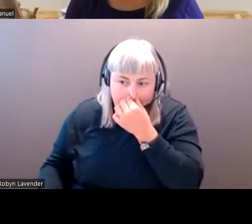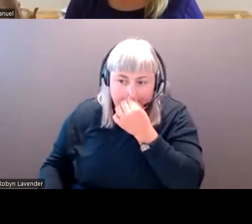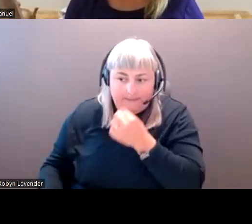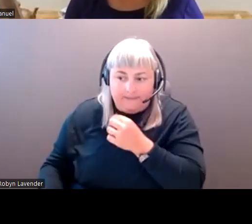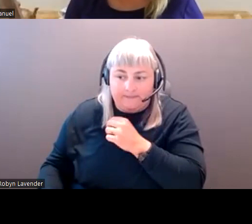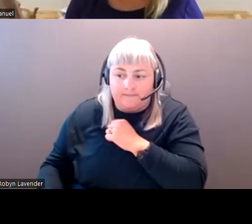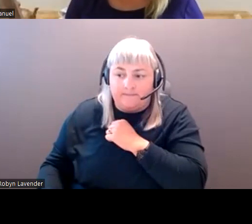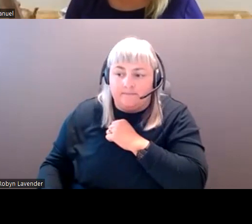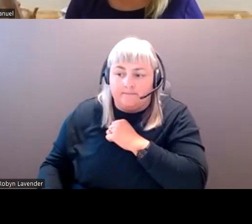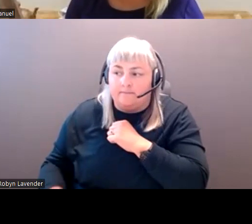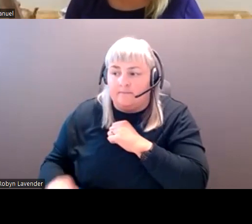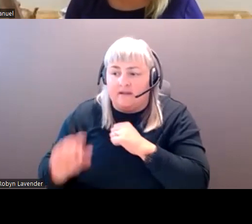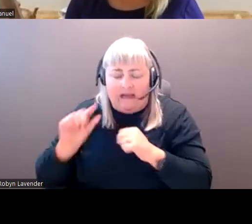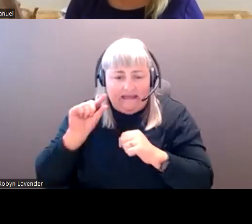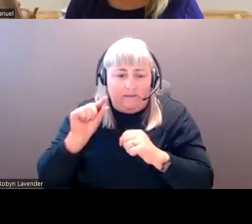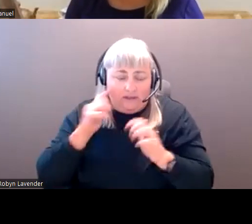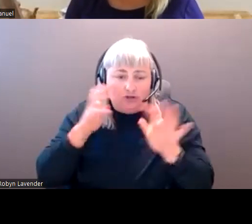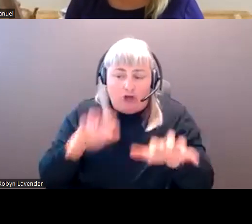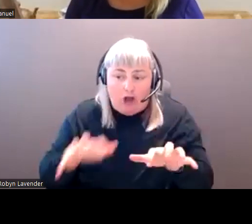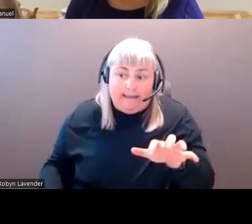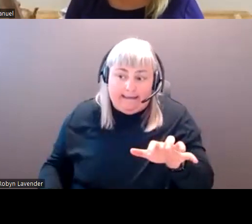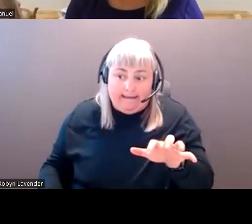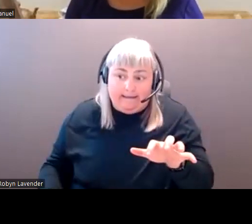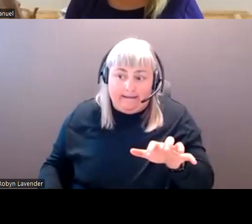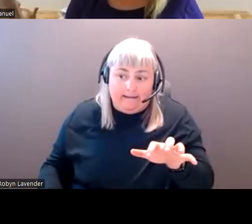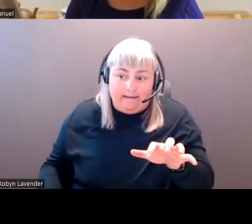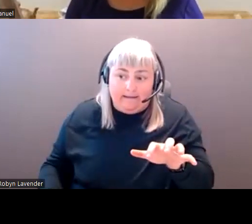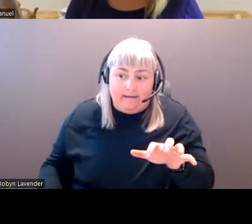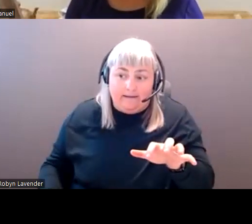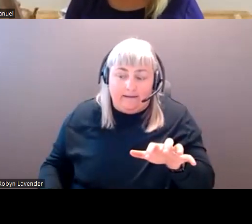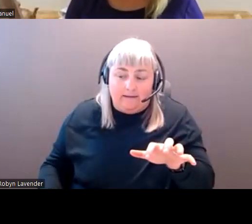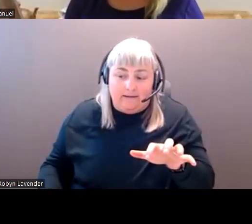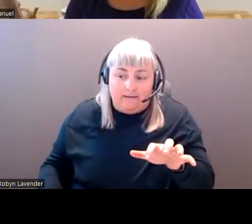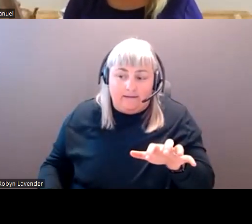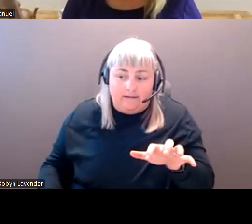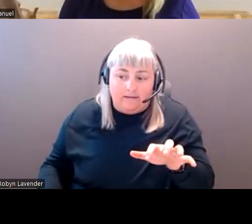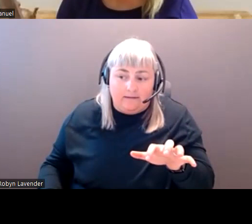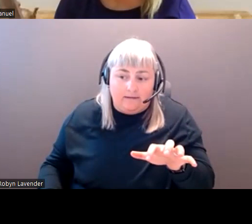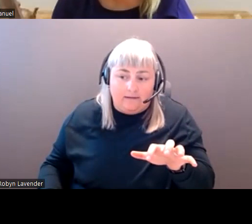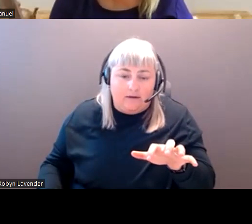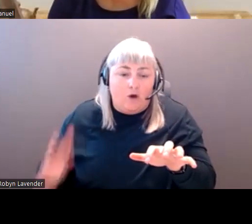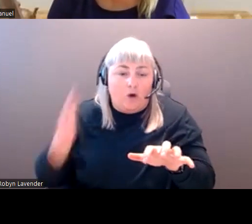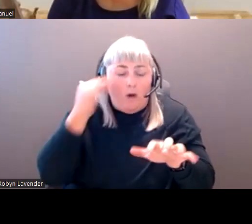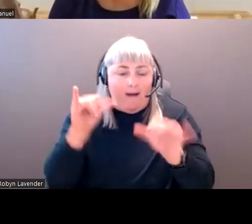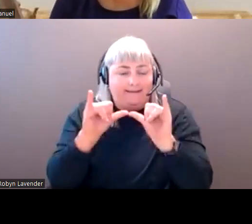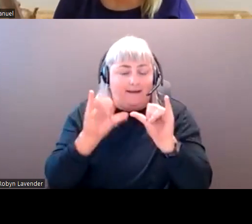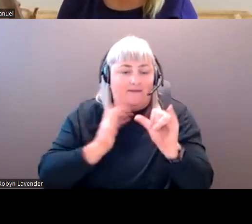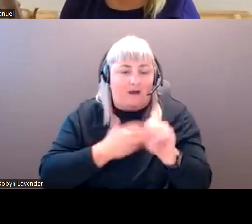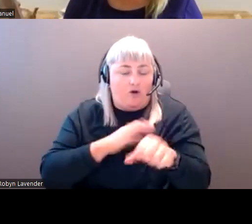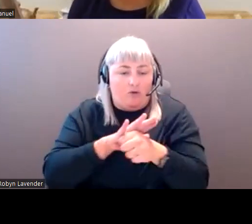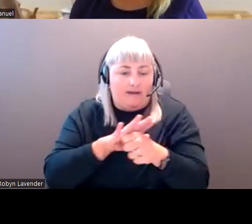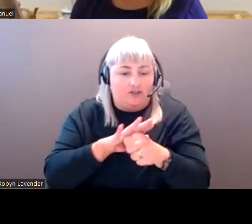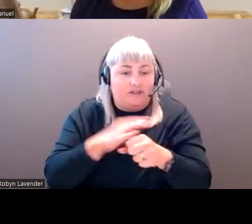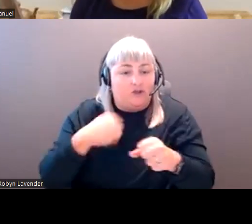given the size of our location. Luckily, we are moving to have two more additional safe home spaces opening in the